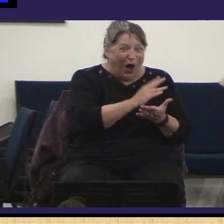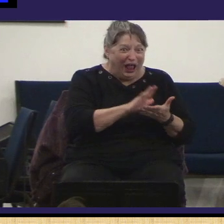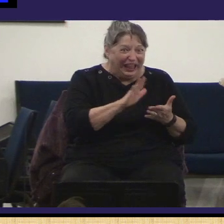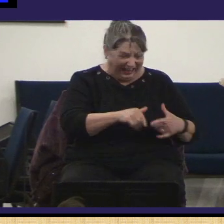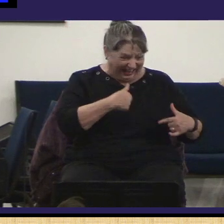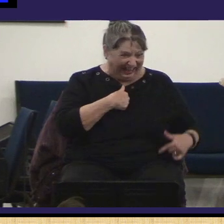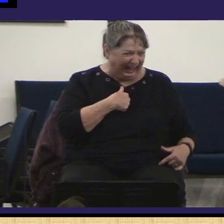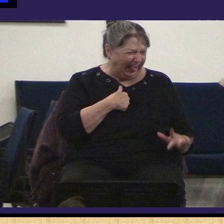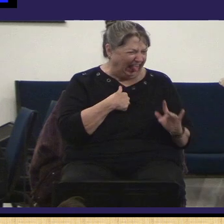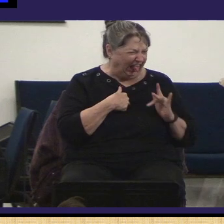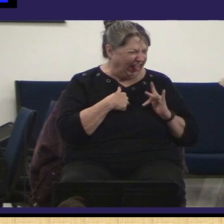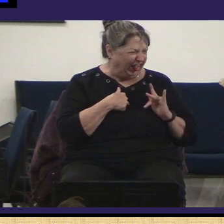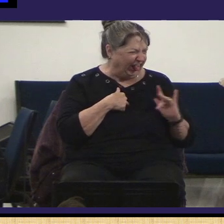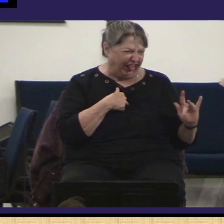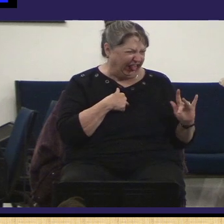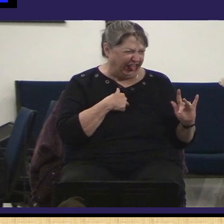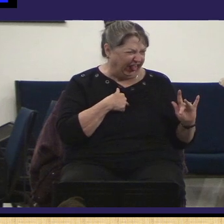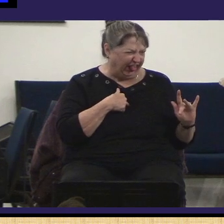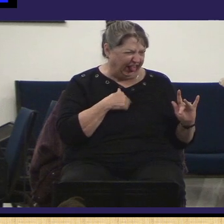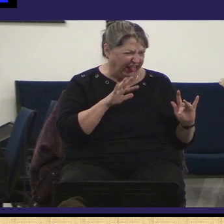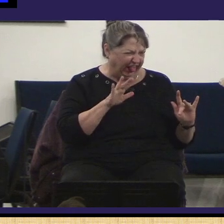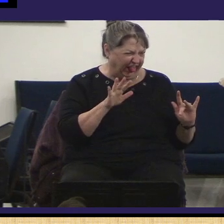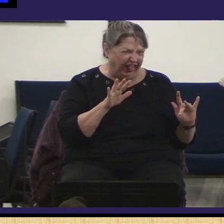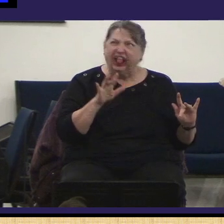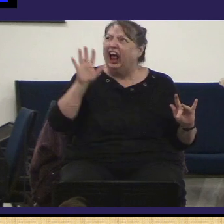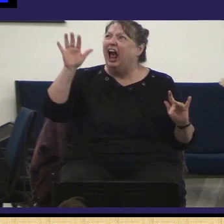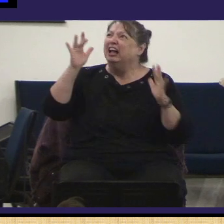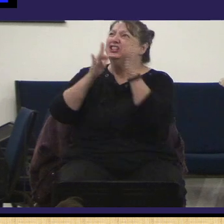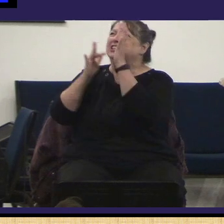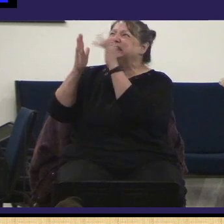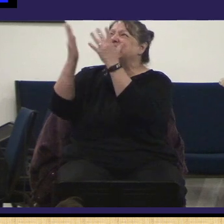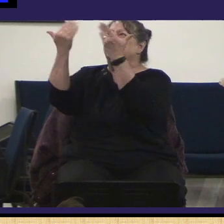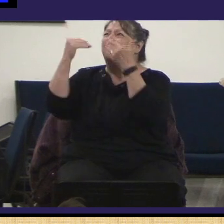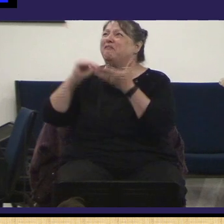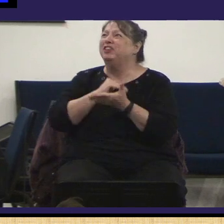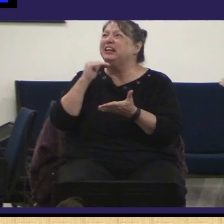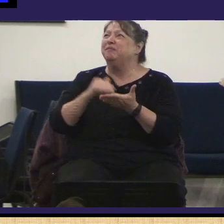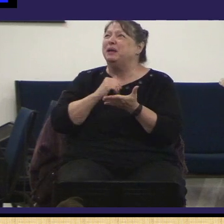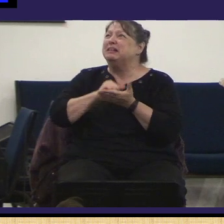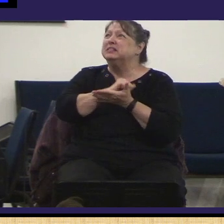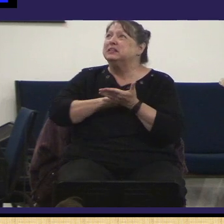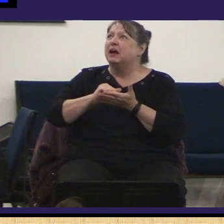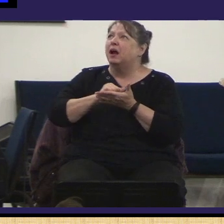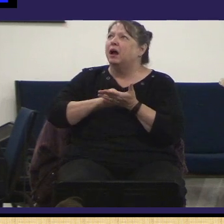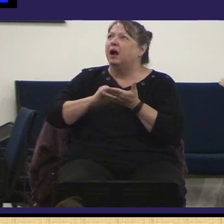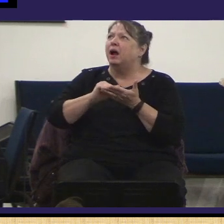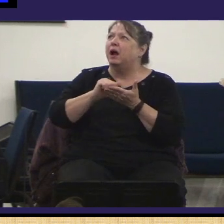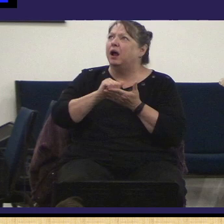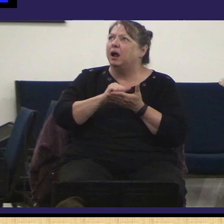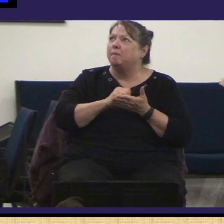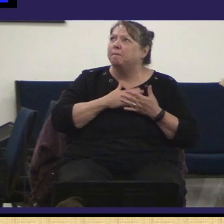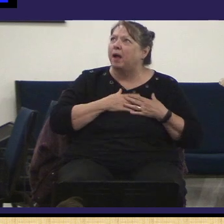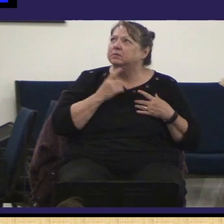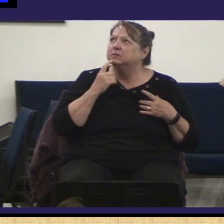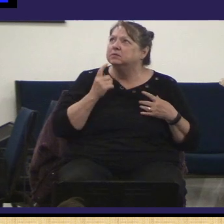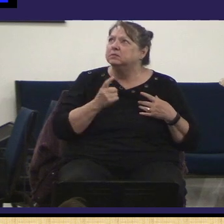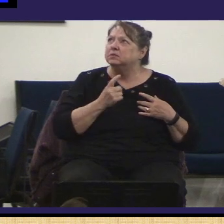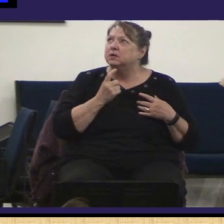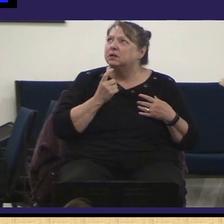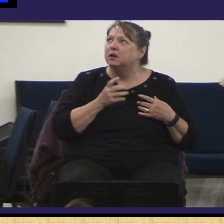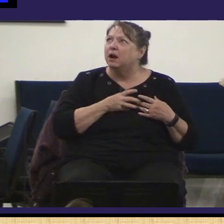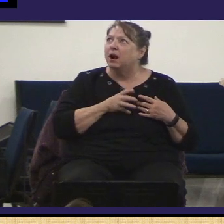what happens is He comes and fills us with His righteousness. In other words,